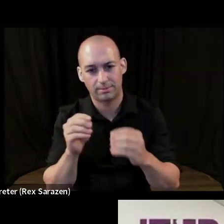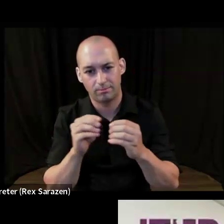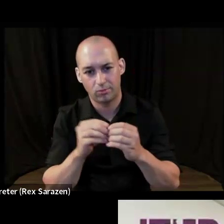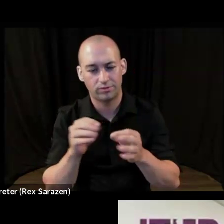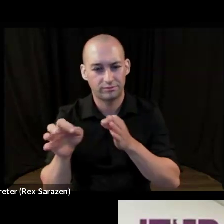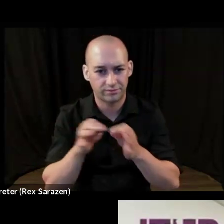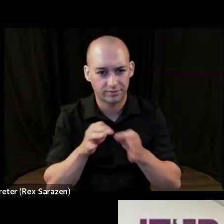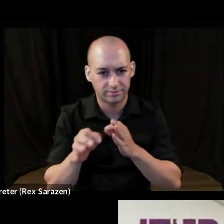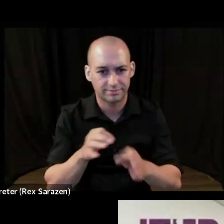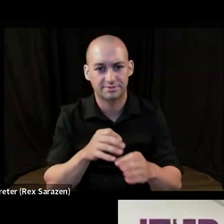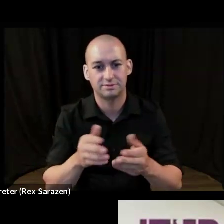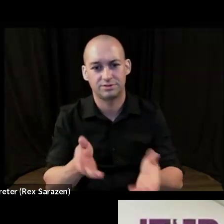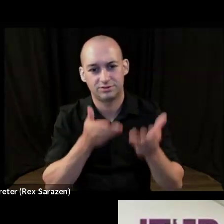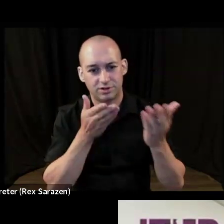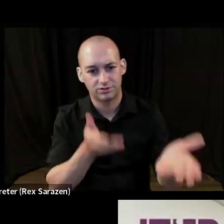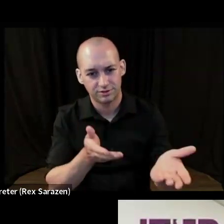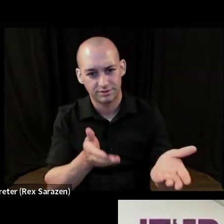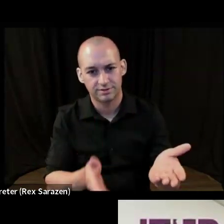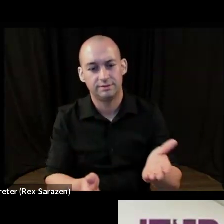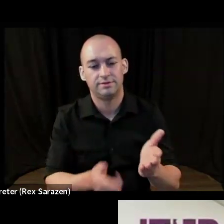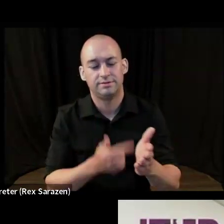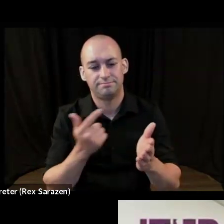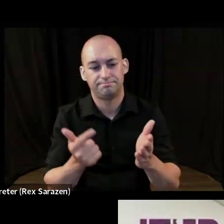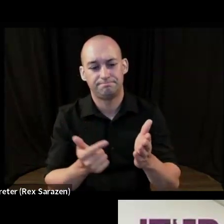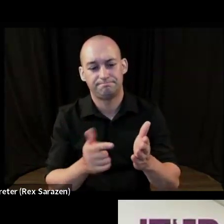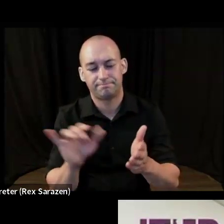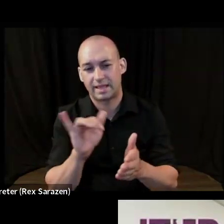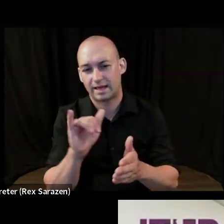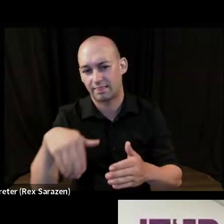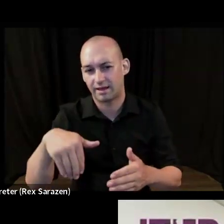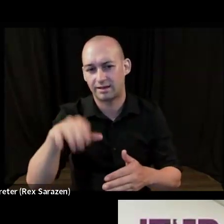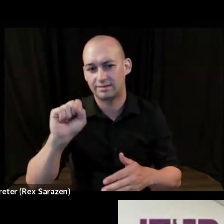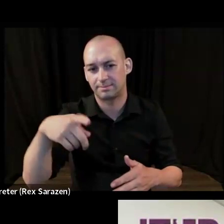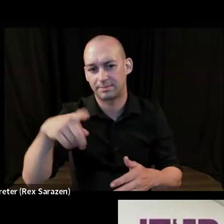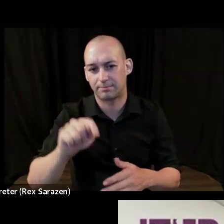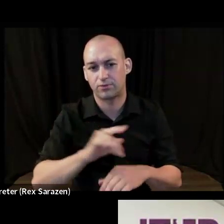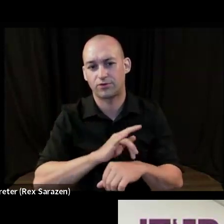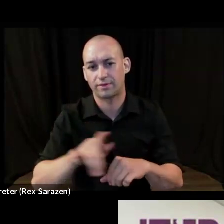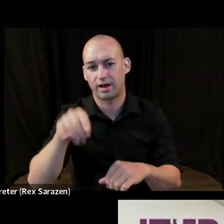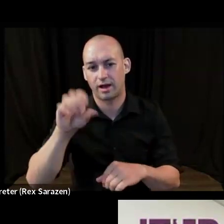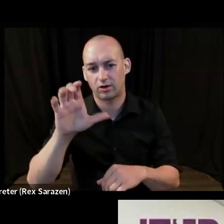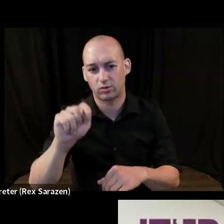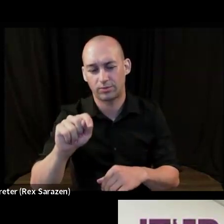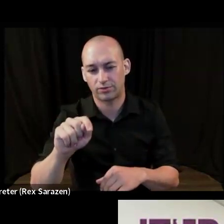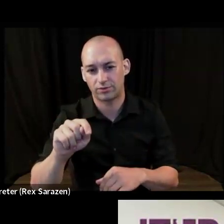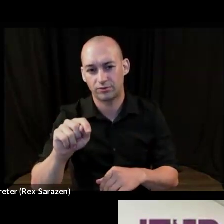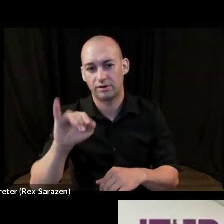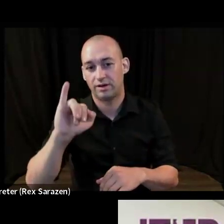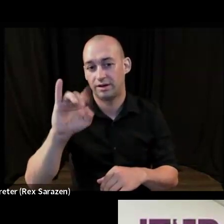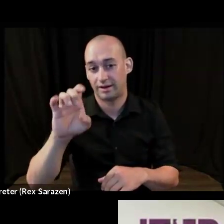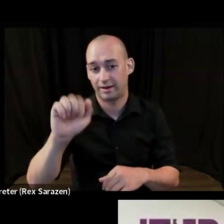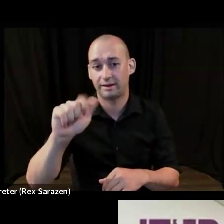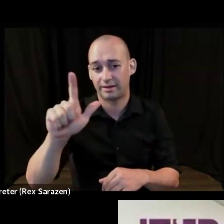suggestions in sometime around late September, October. And ideally, we'd like to